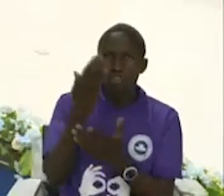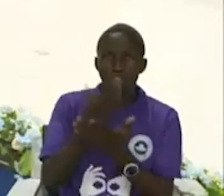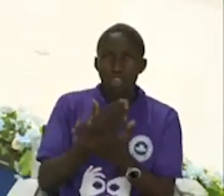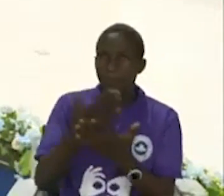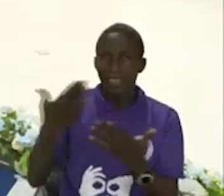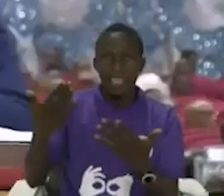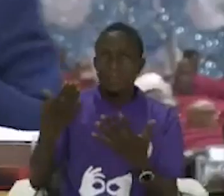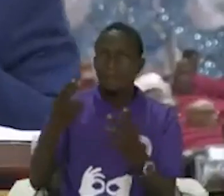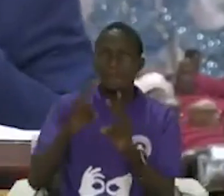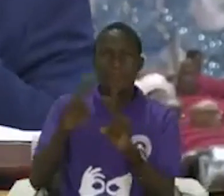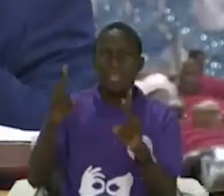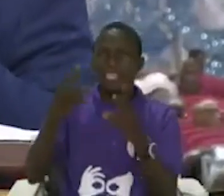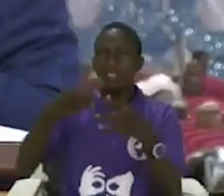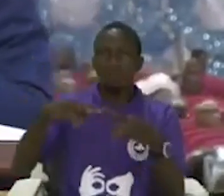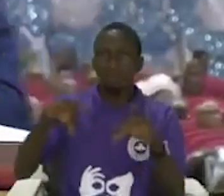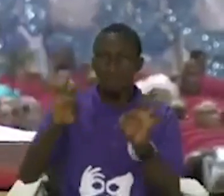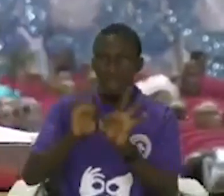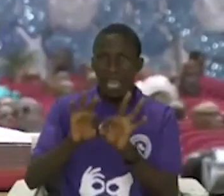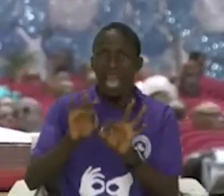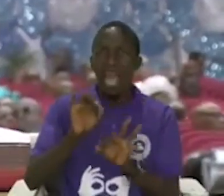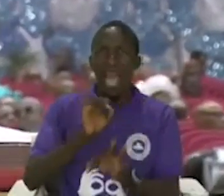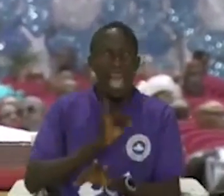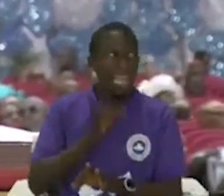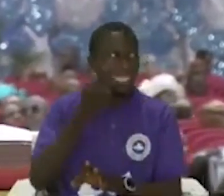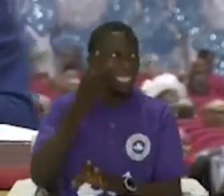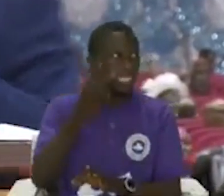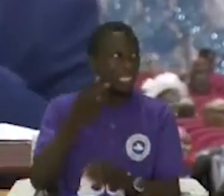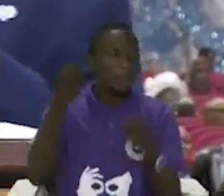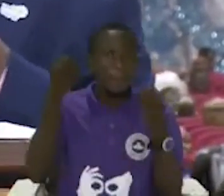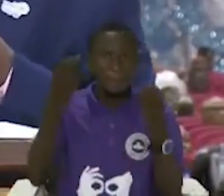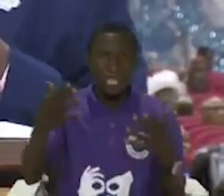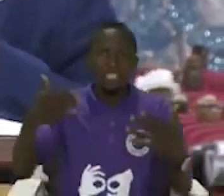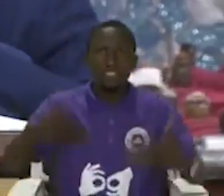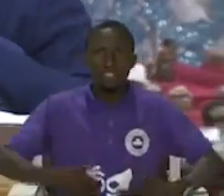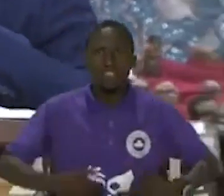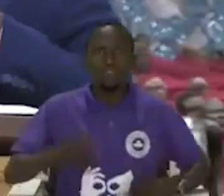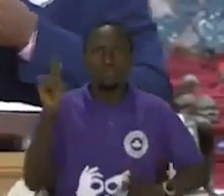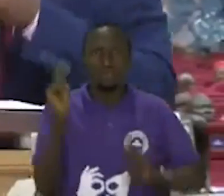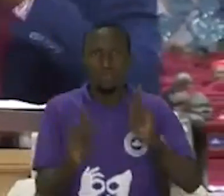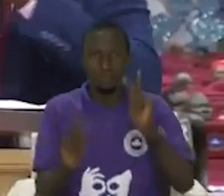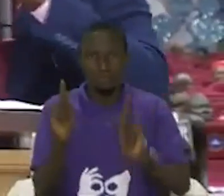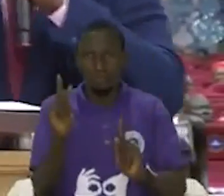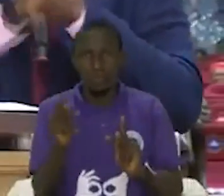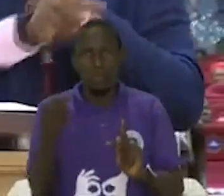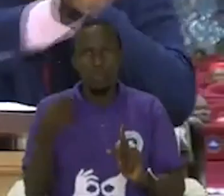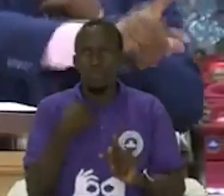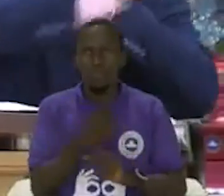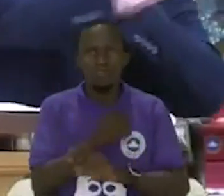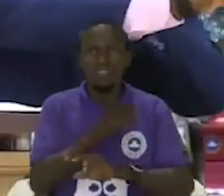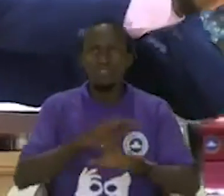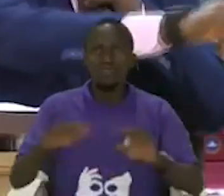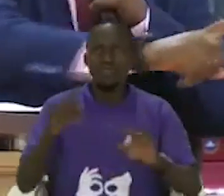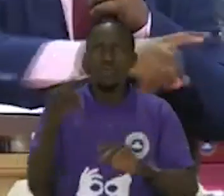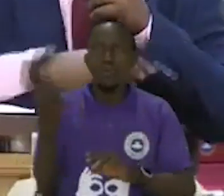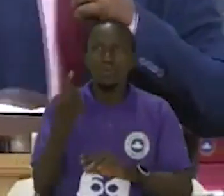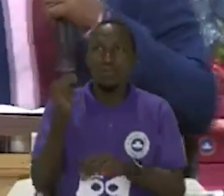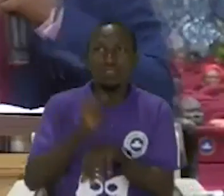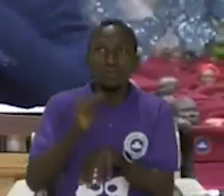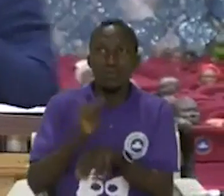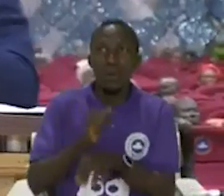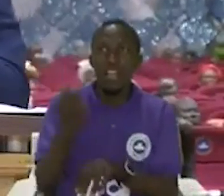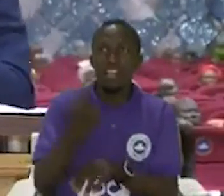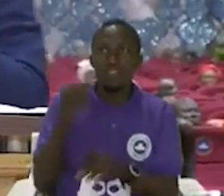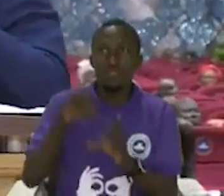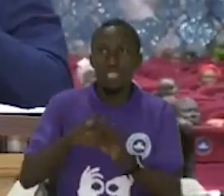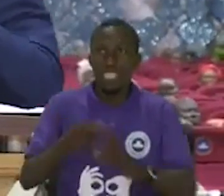important that I found many young people have come into. We don't always operate alone in light. The